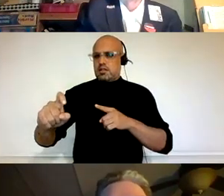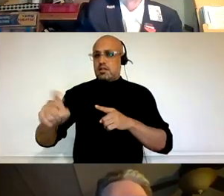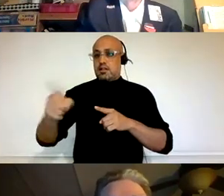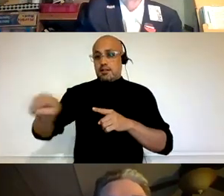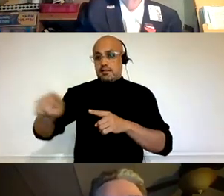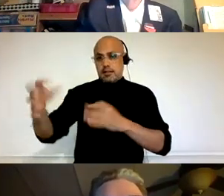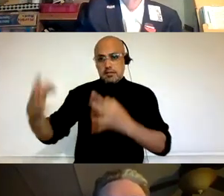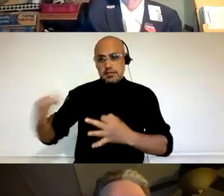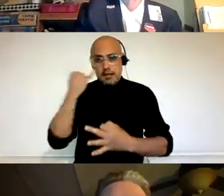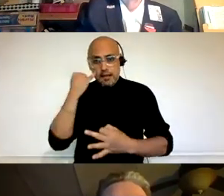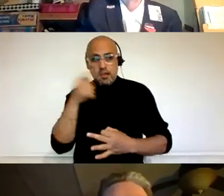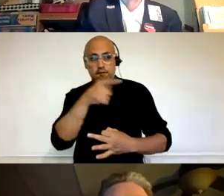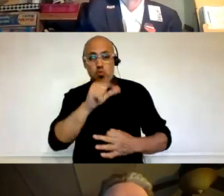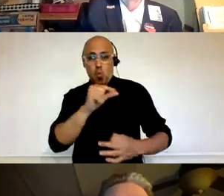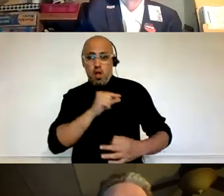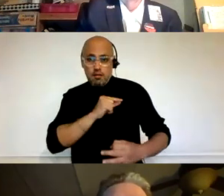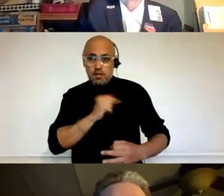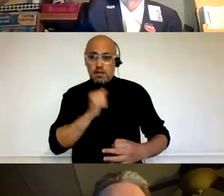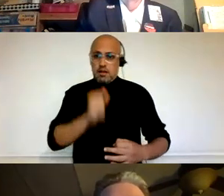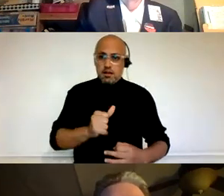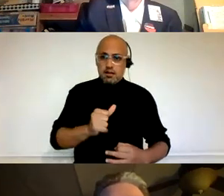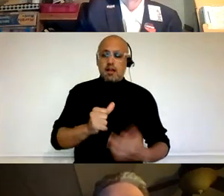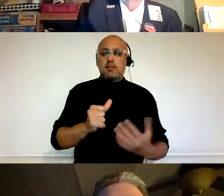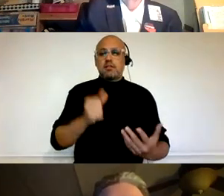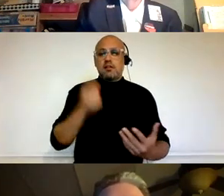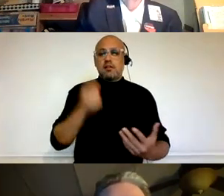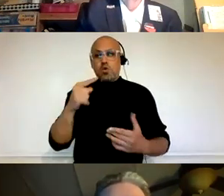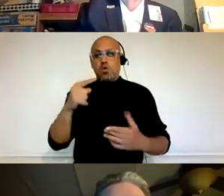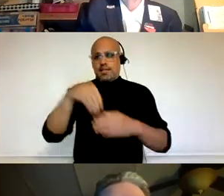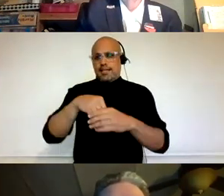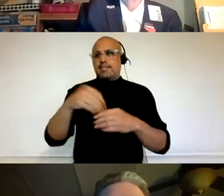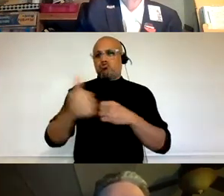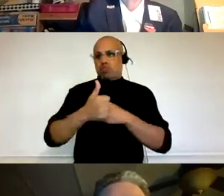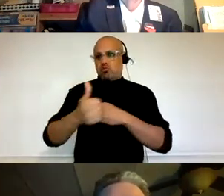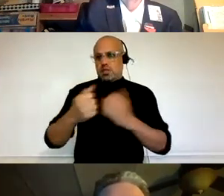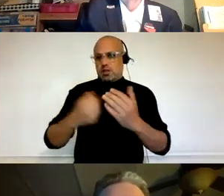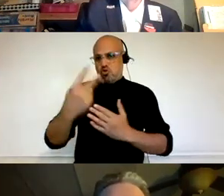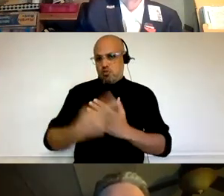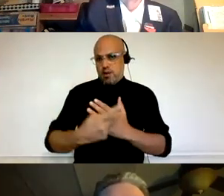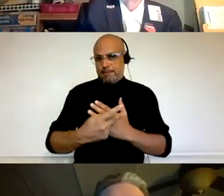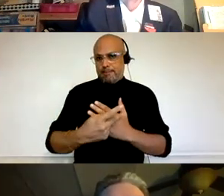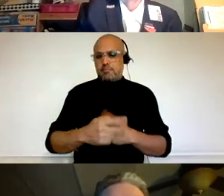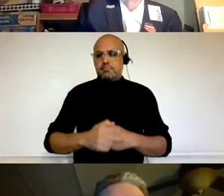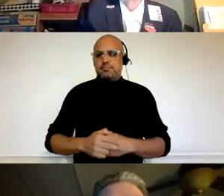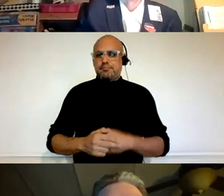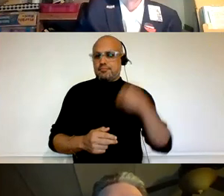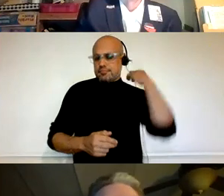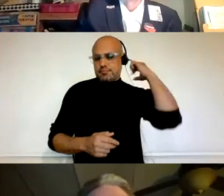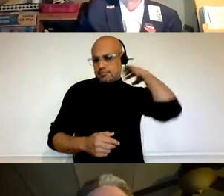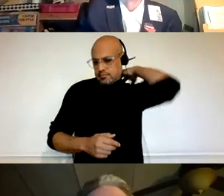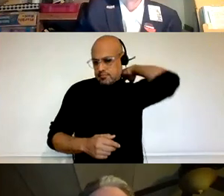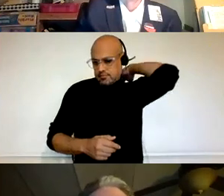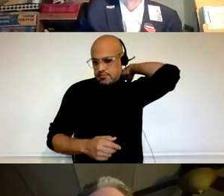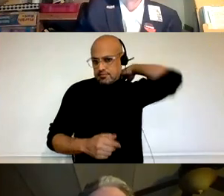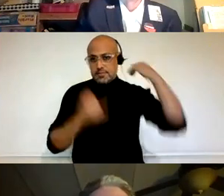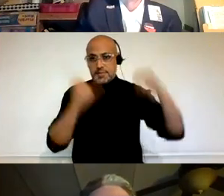determine whether or not you're eligible to be in our transportation program. If your child